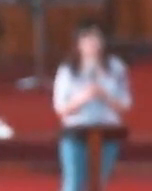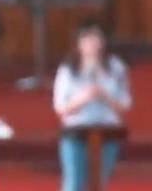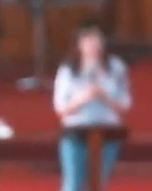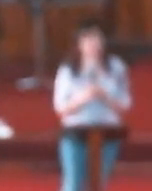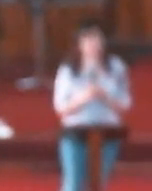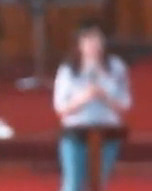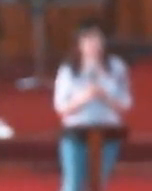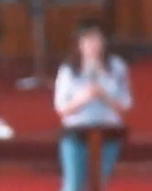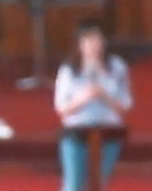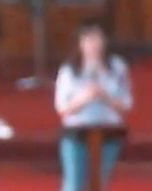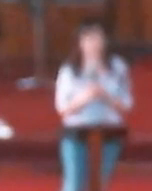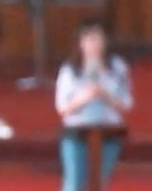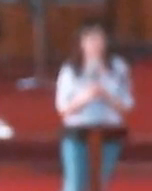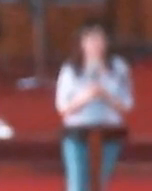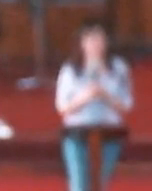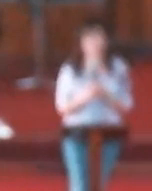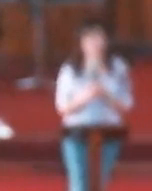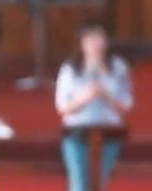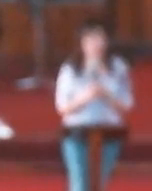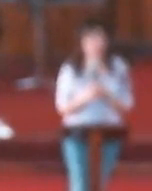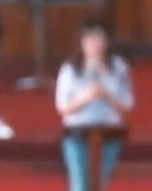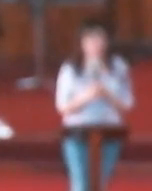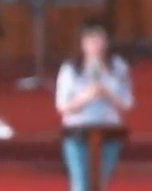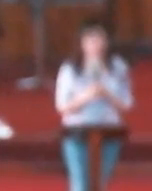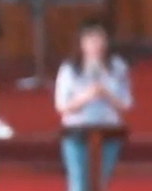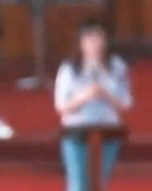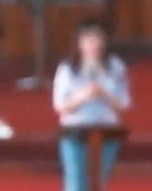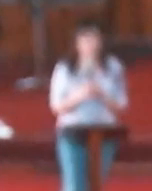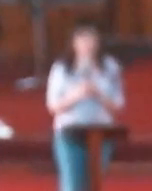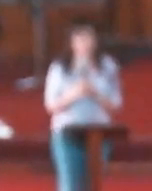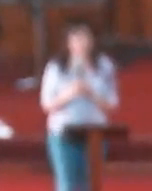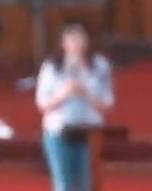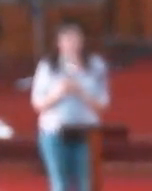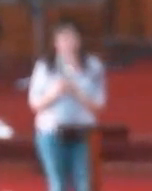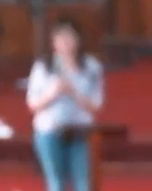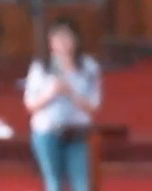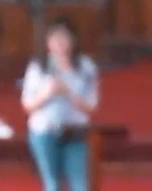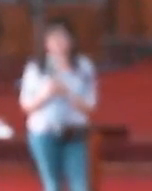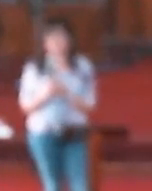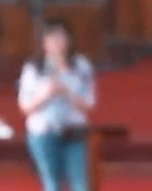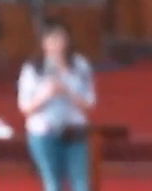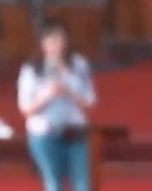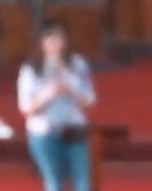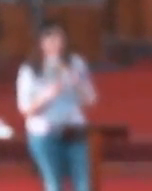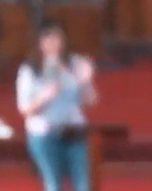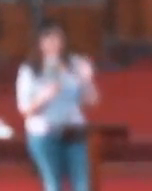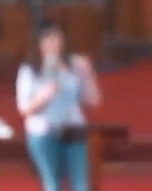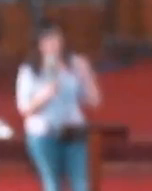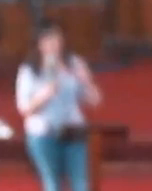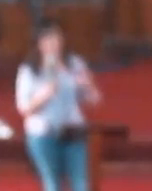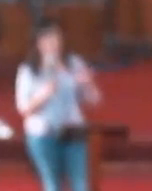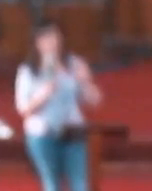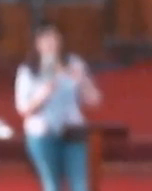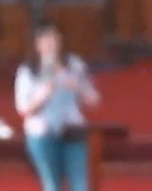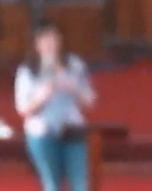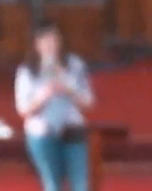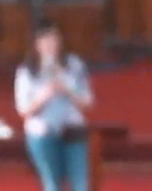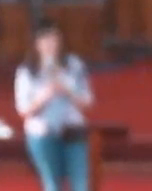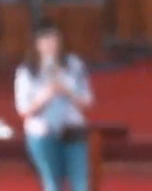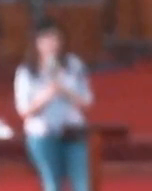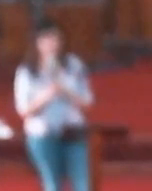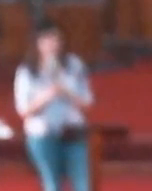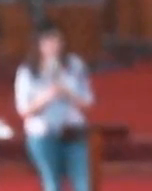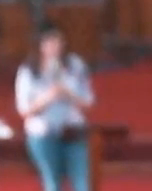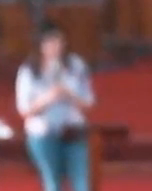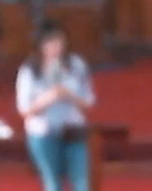enseñanza ha entrado en la iglesia. ¿Cuántos la han escuchado? So we have to be very careful with our tongue because this type of teaching has seeped